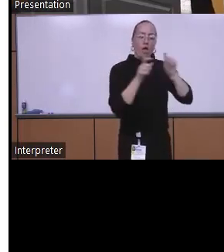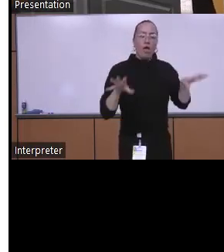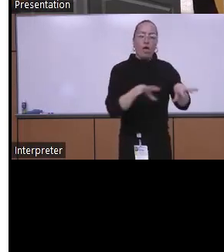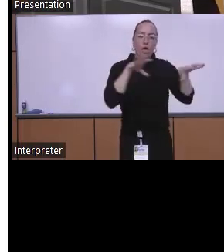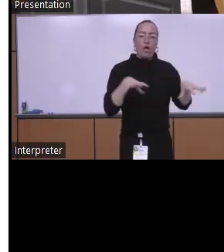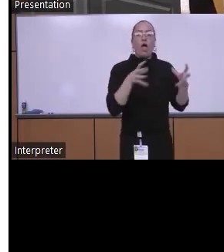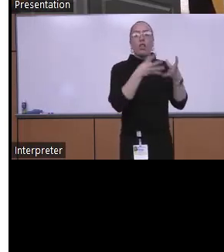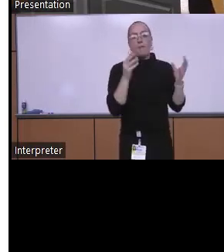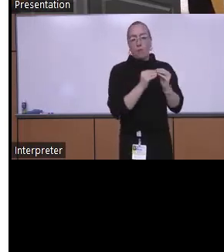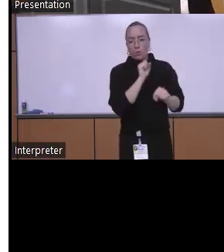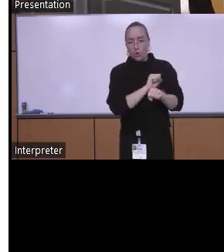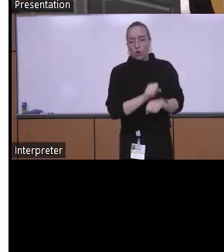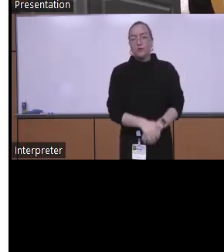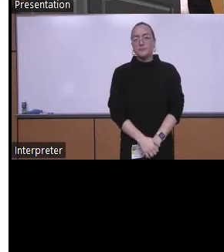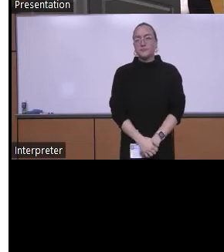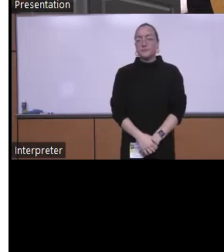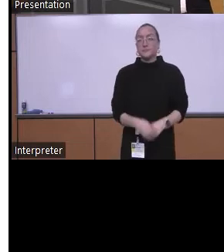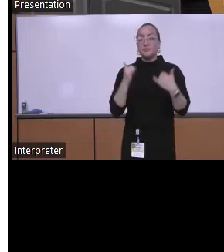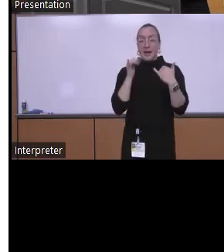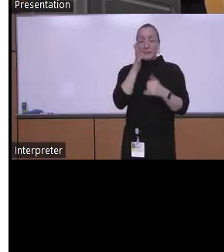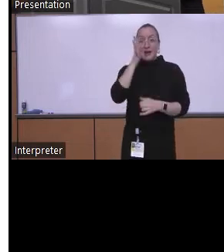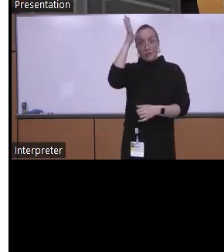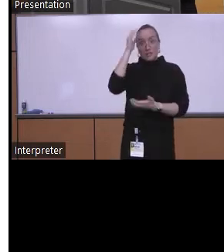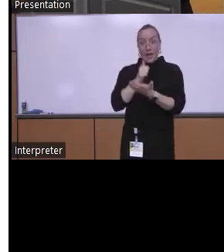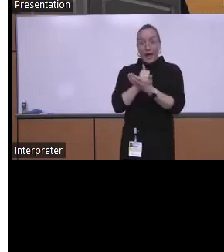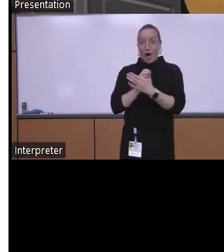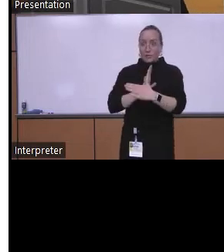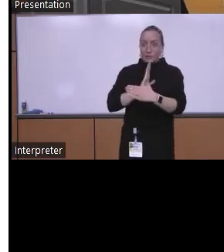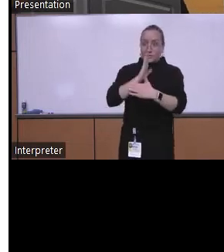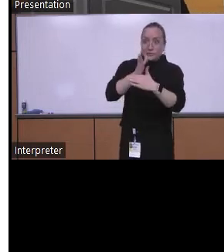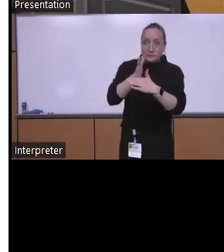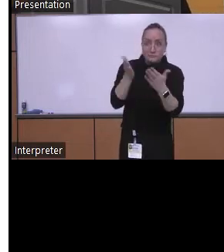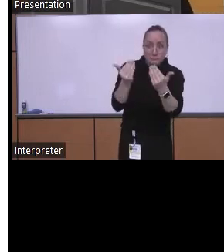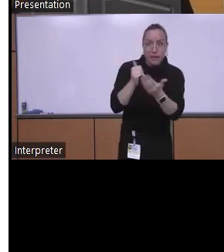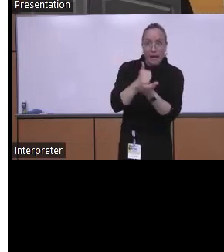But what could an intervention for parents look like? And what can we learn from this history?